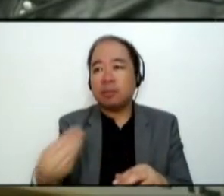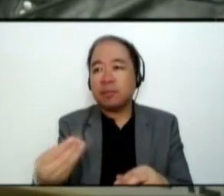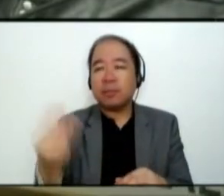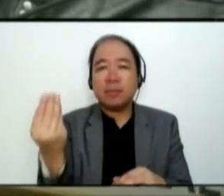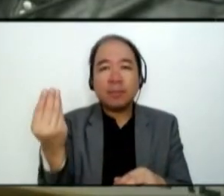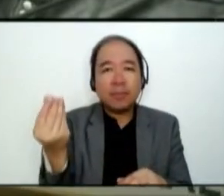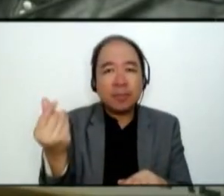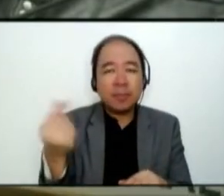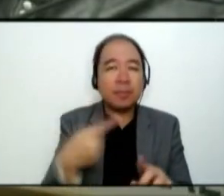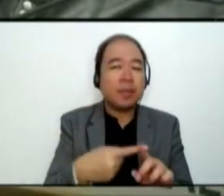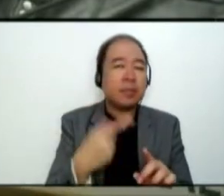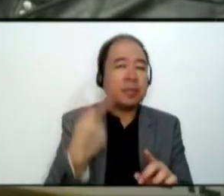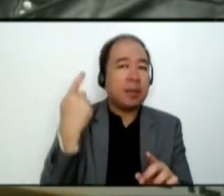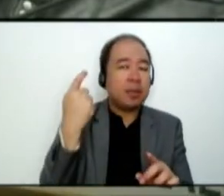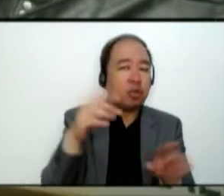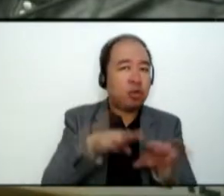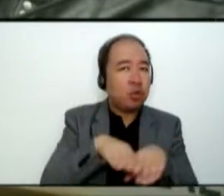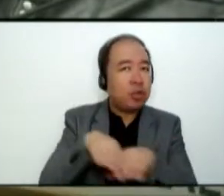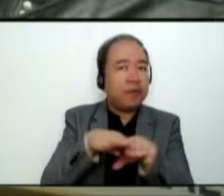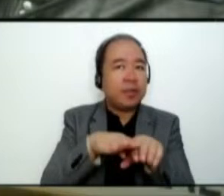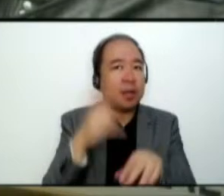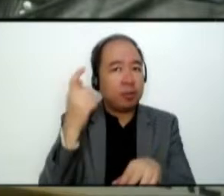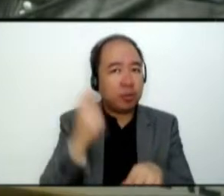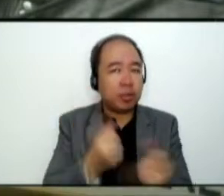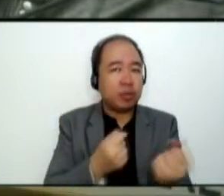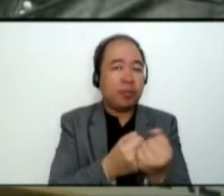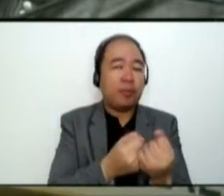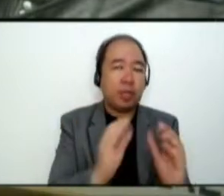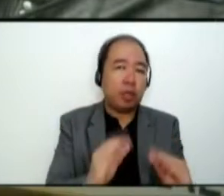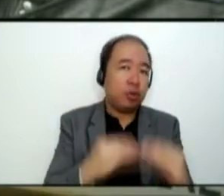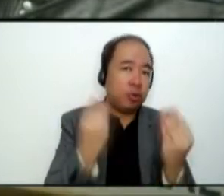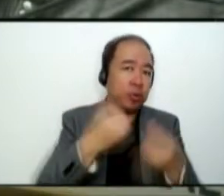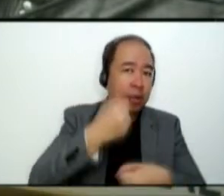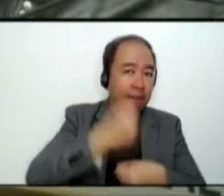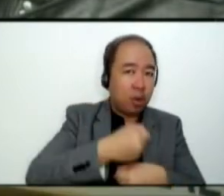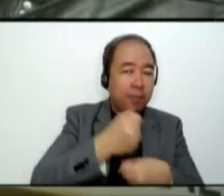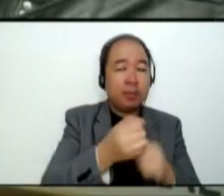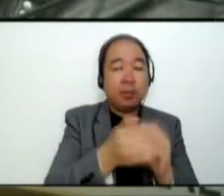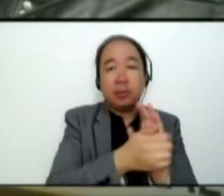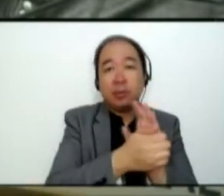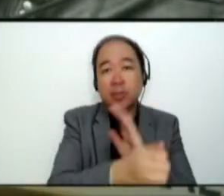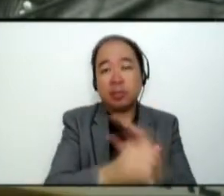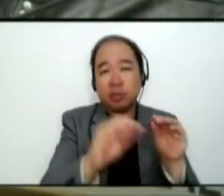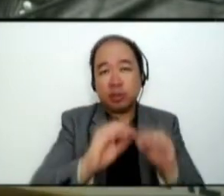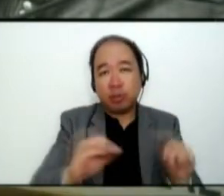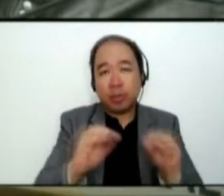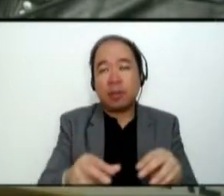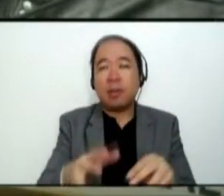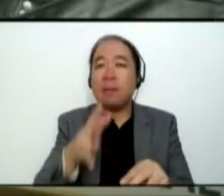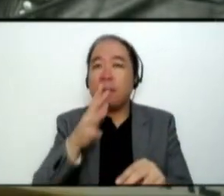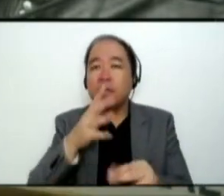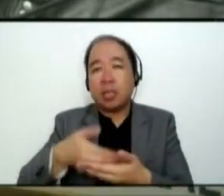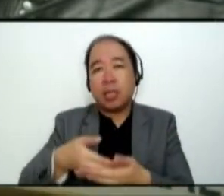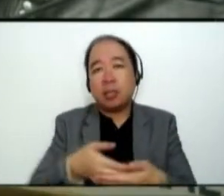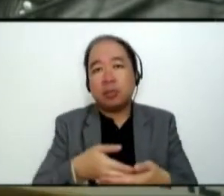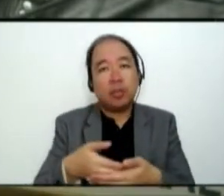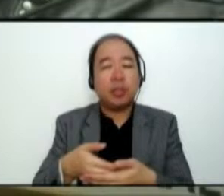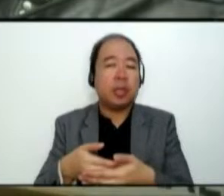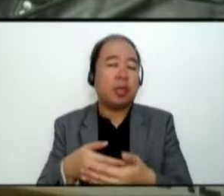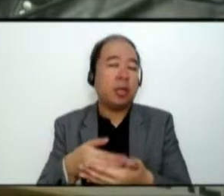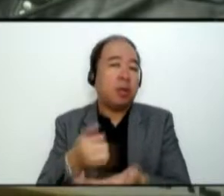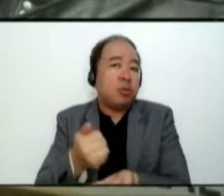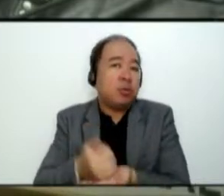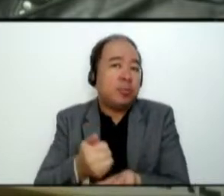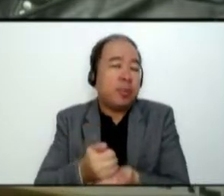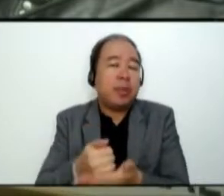system, support for youth employment and skill development, and mother and child welfare programs. In